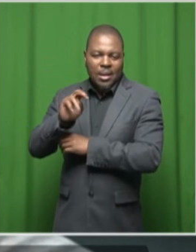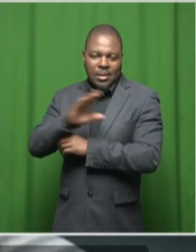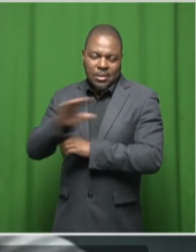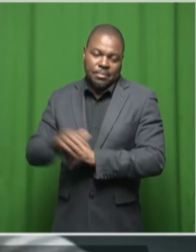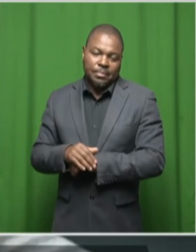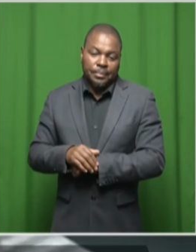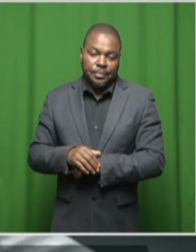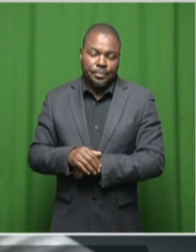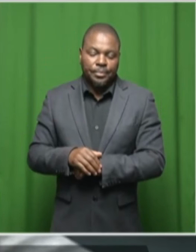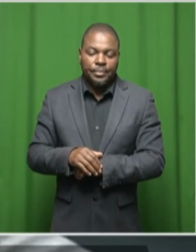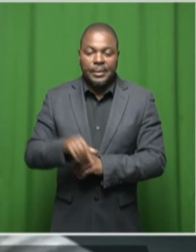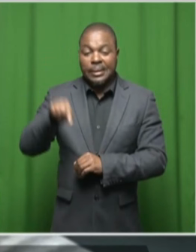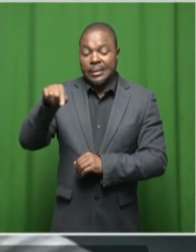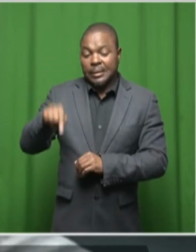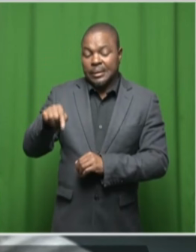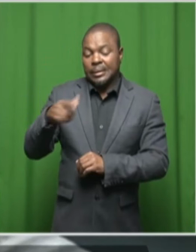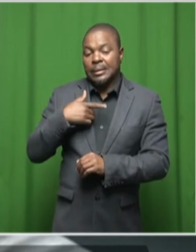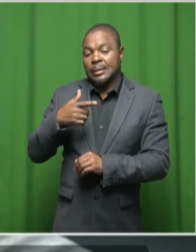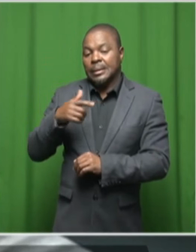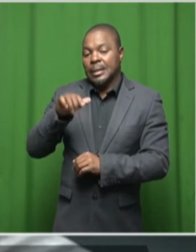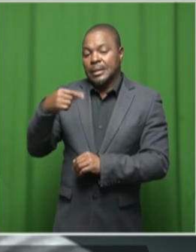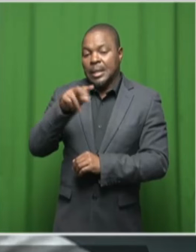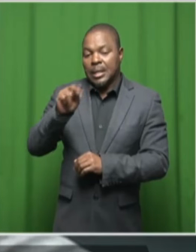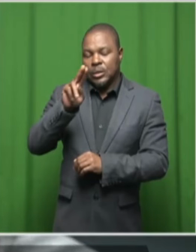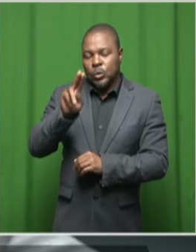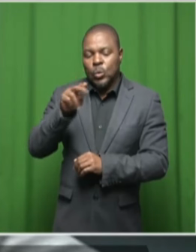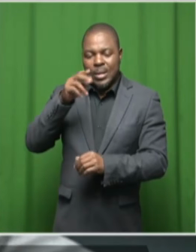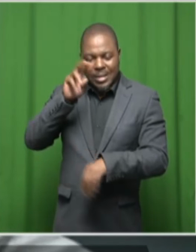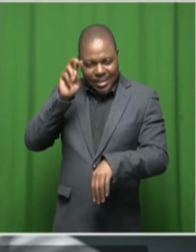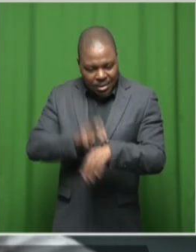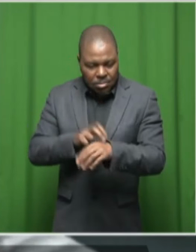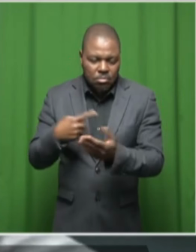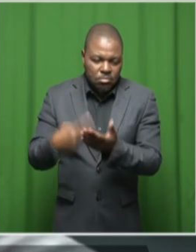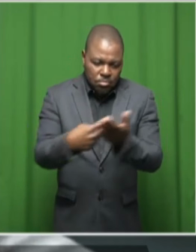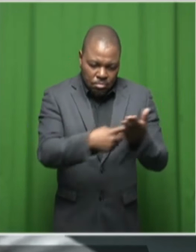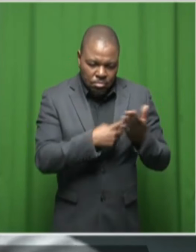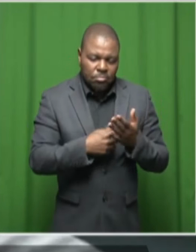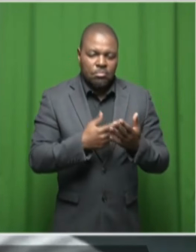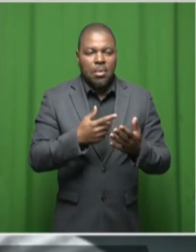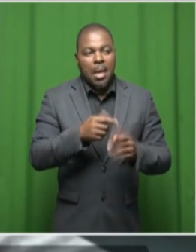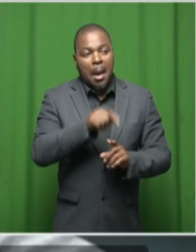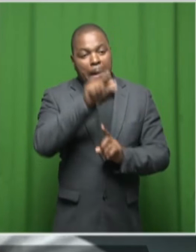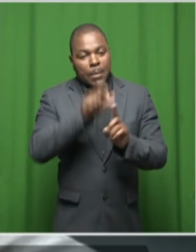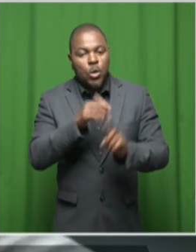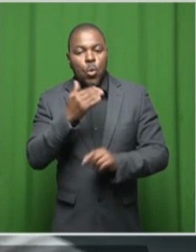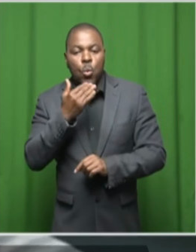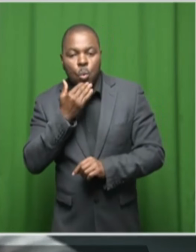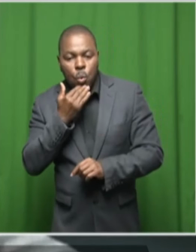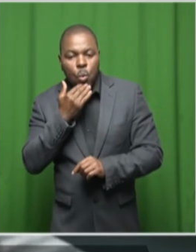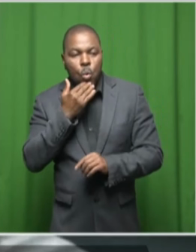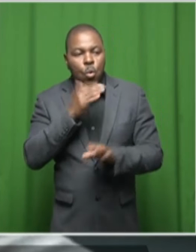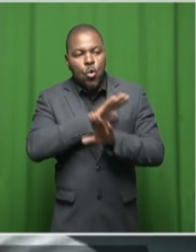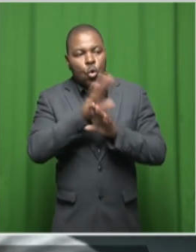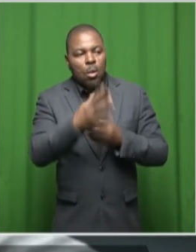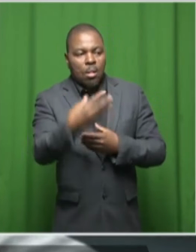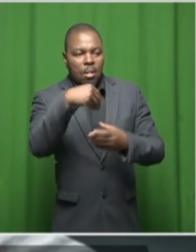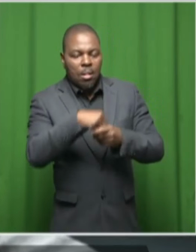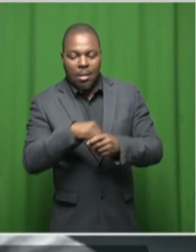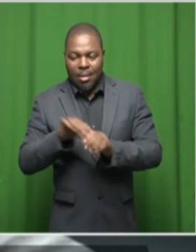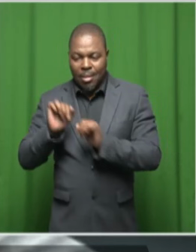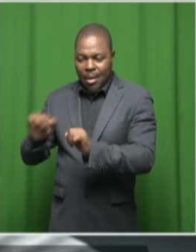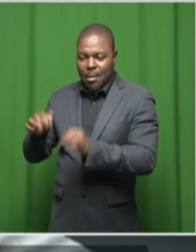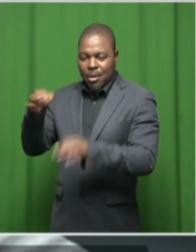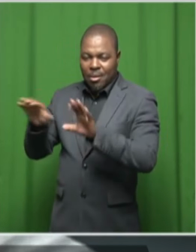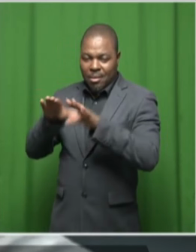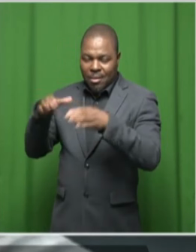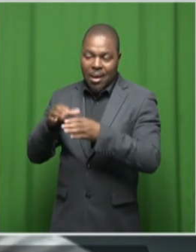National Unity that required, negotiation, engagement with somebody who wasn't of their political party. So this experience